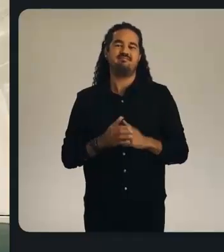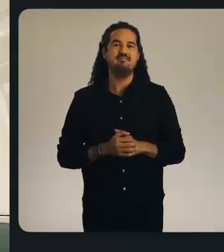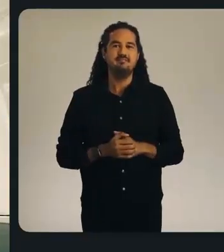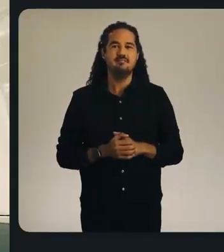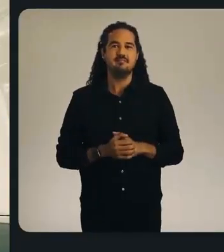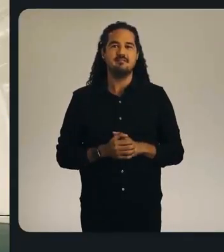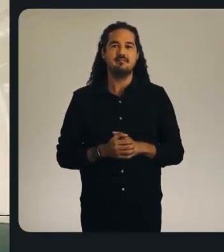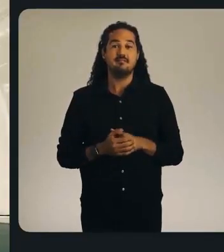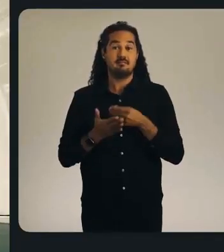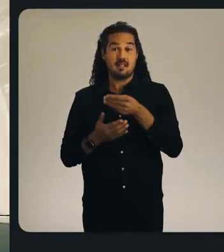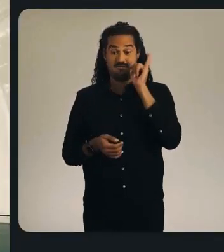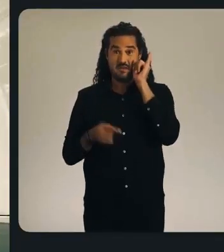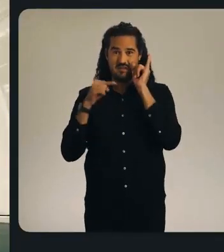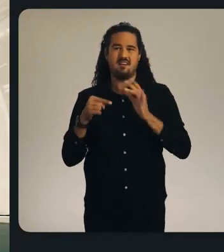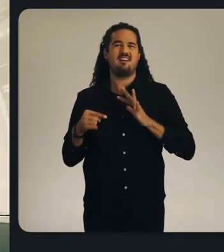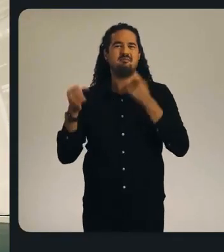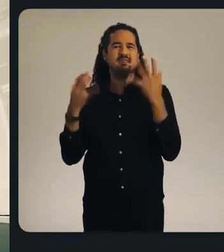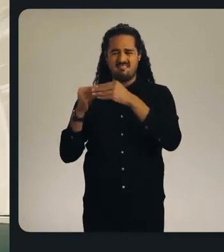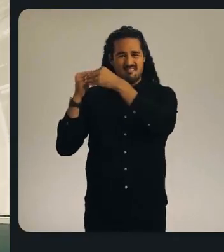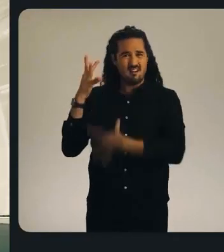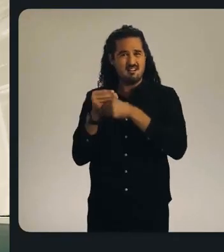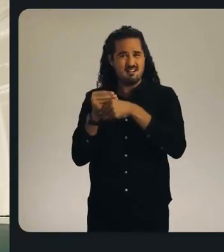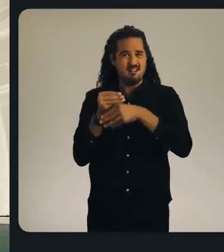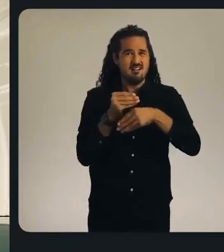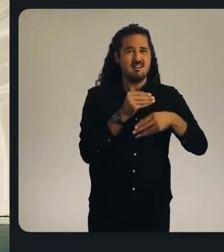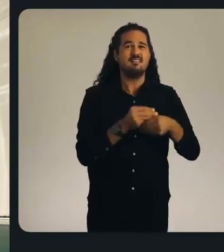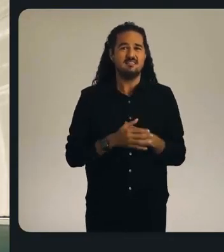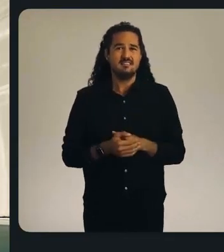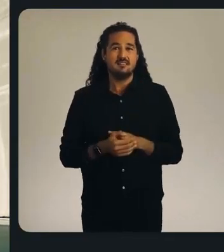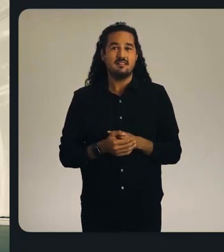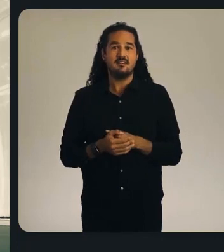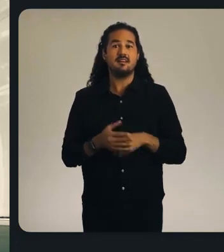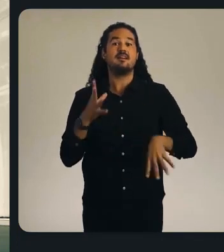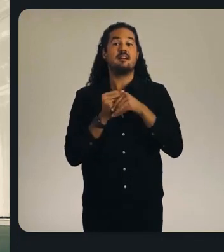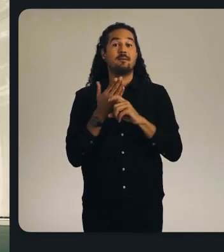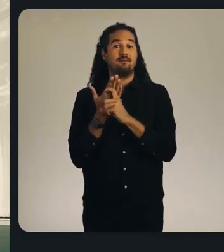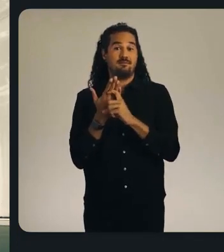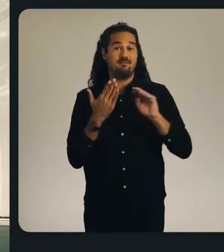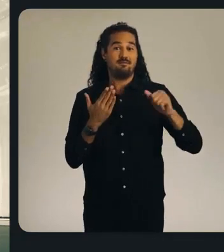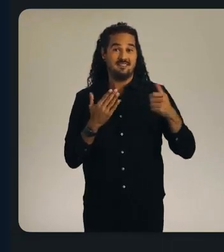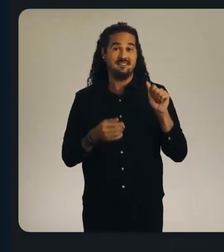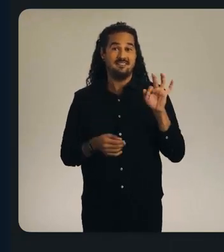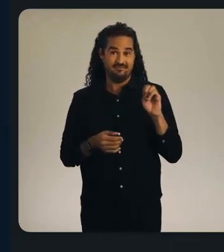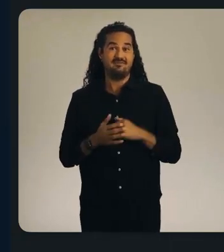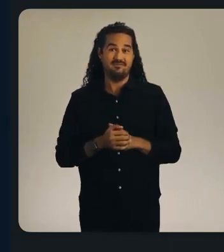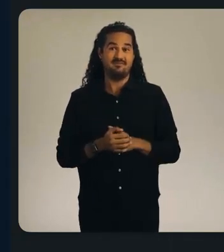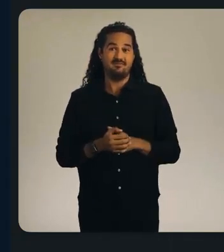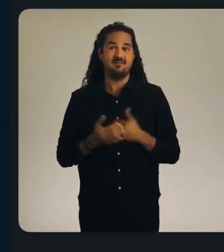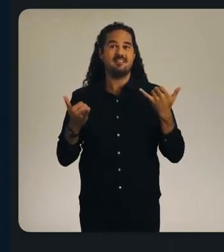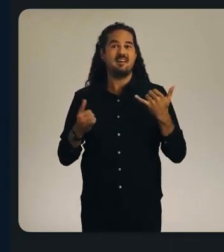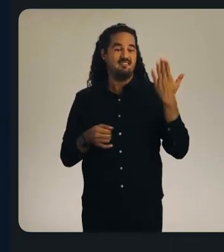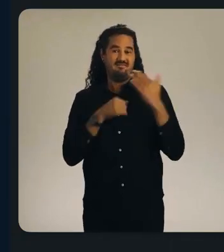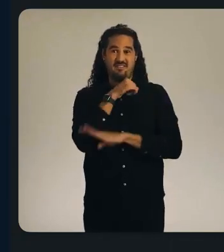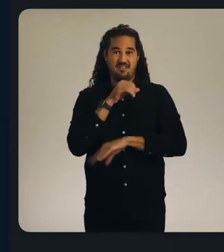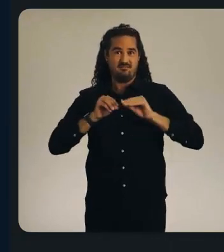is the vast ecosystem that extends what iPhone can do. That includes MagSafe, which we introduced last fall and has been a hit. From multi-chargers and